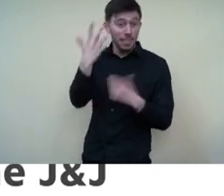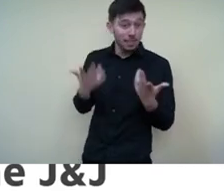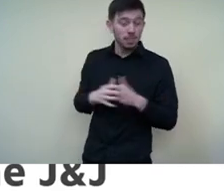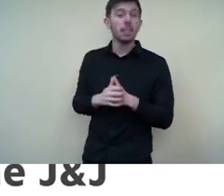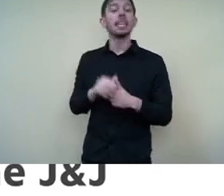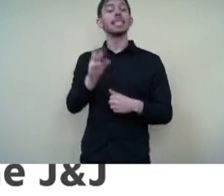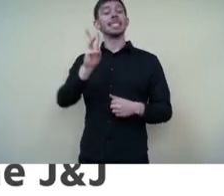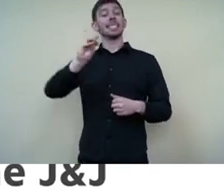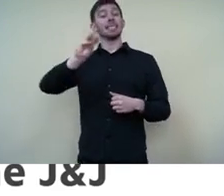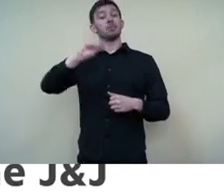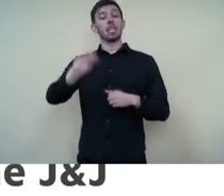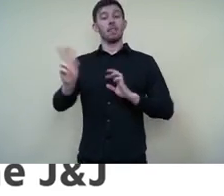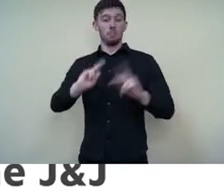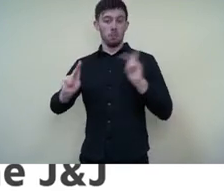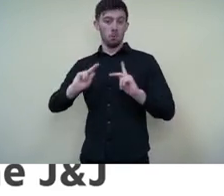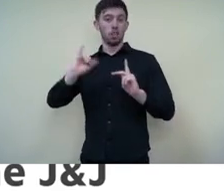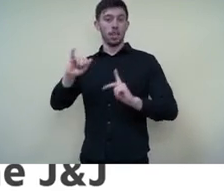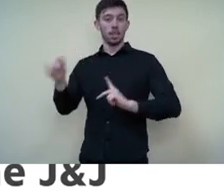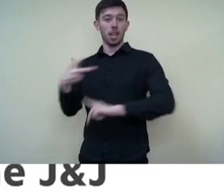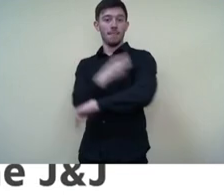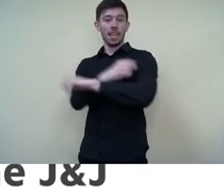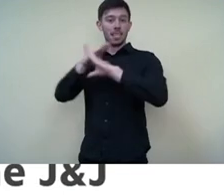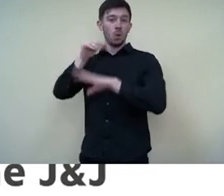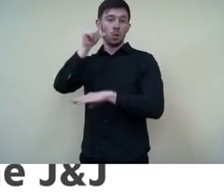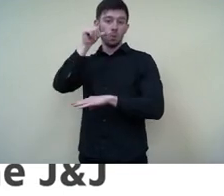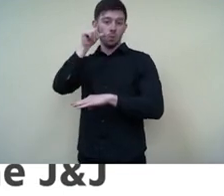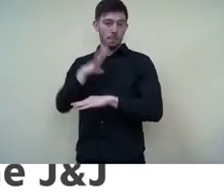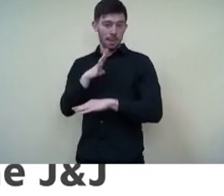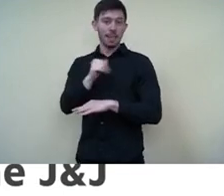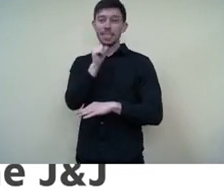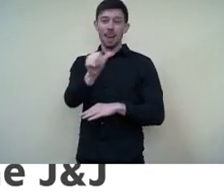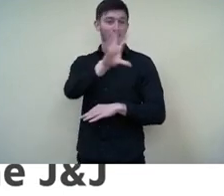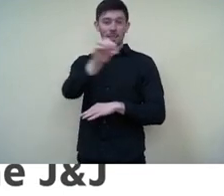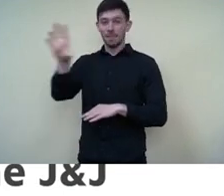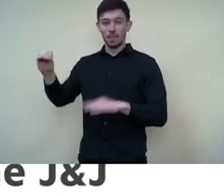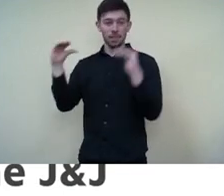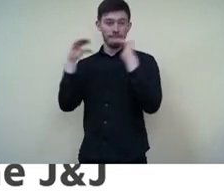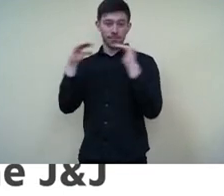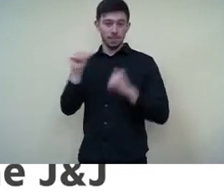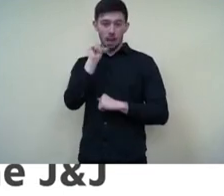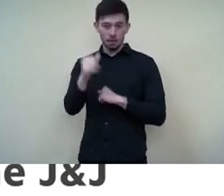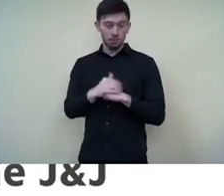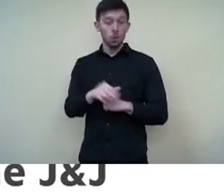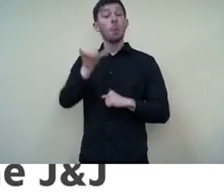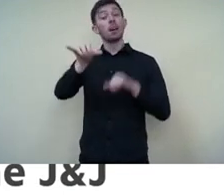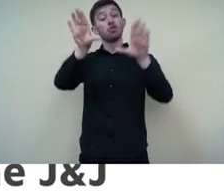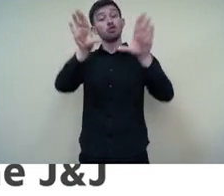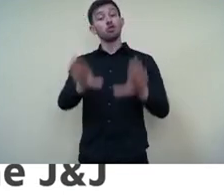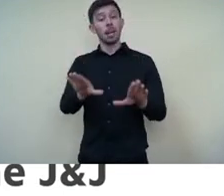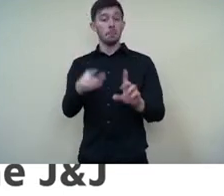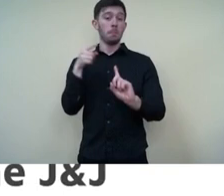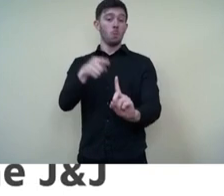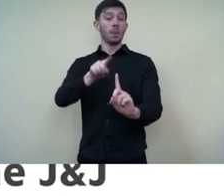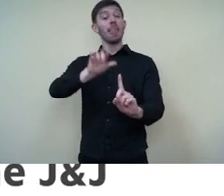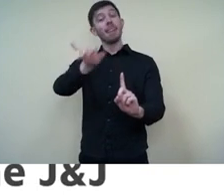And 60% of the people who received the J&J vaccine were women. It was not 50-50. Yeah, so that's a great point. Those are